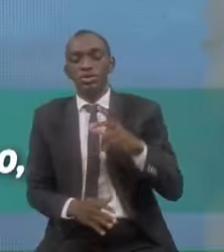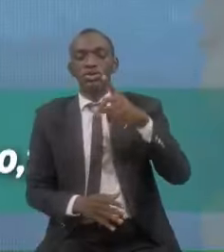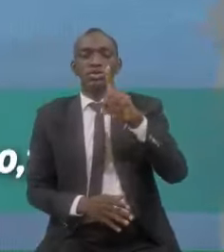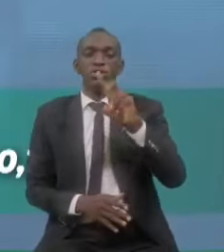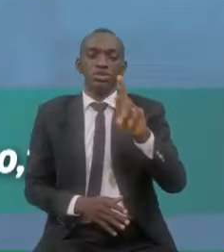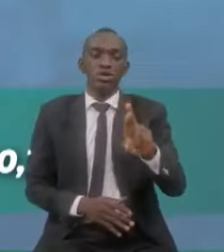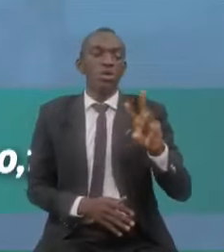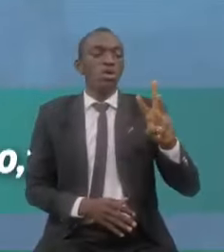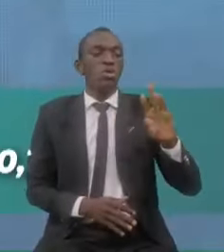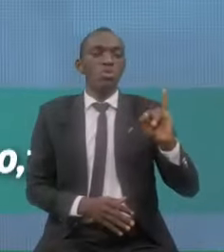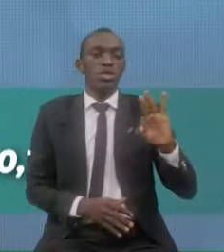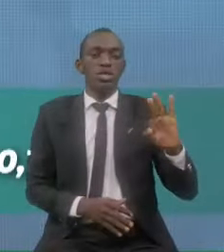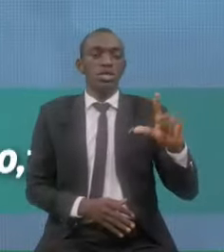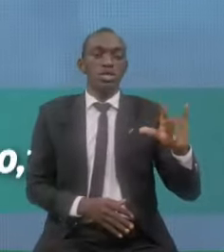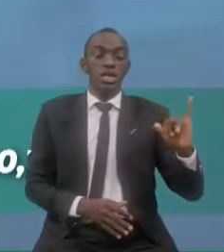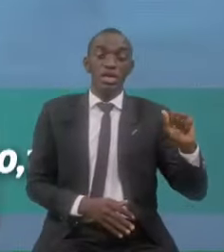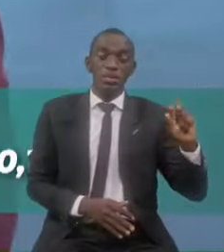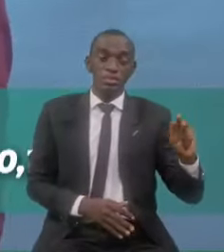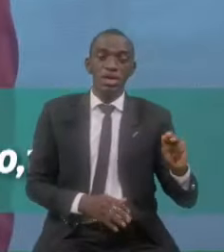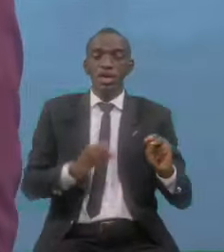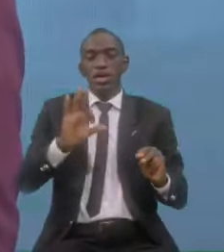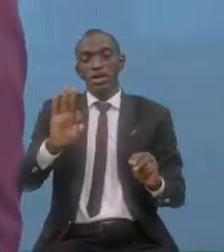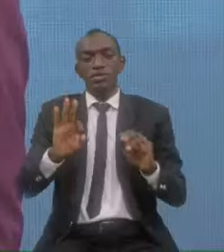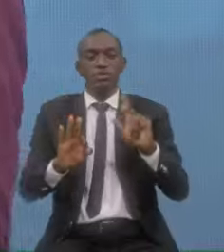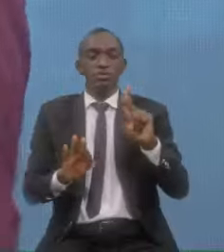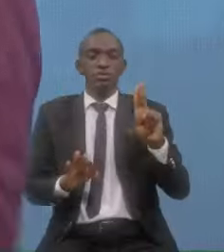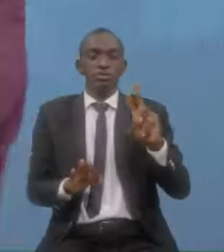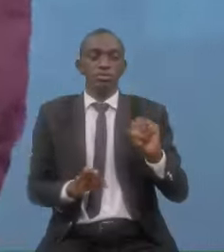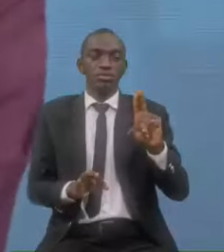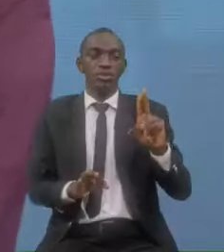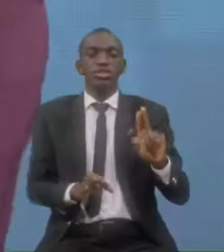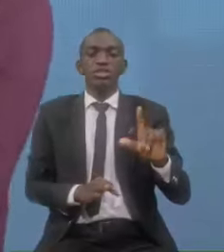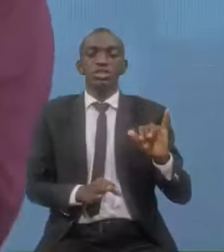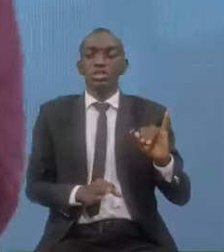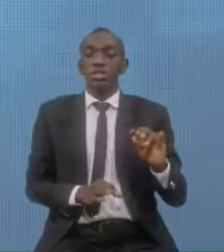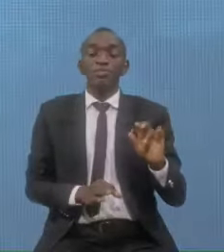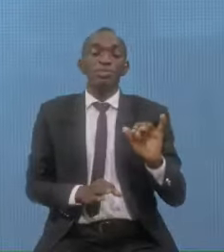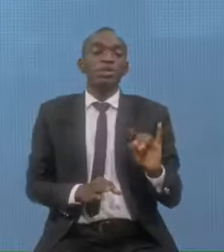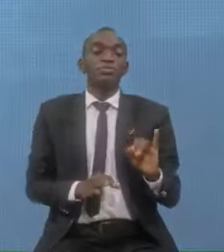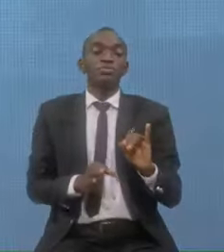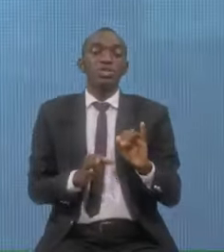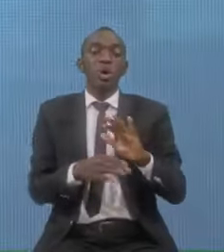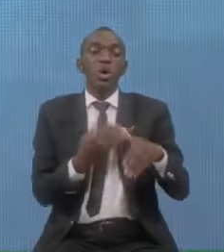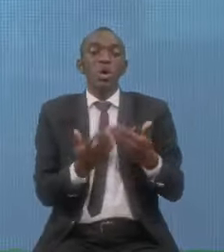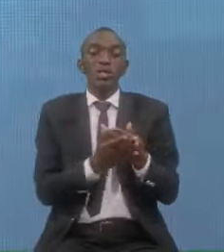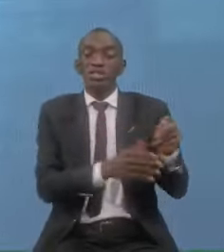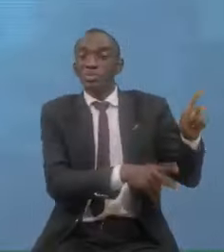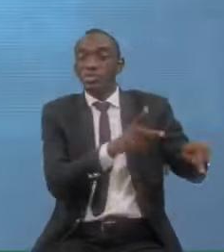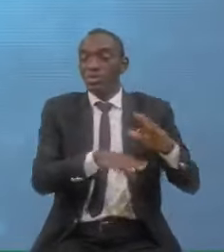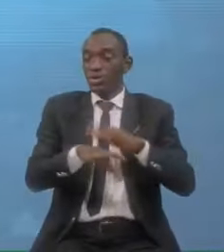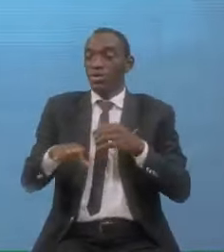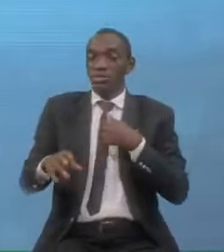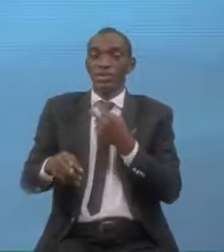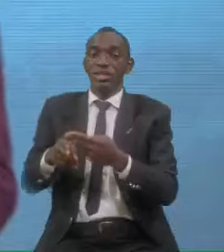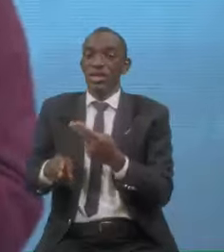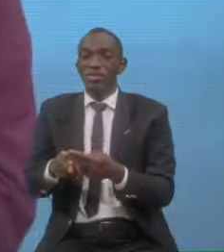know? All they know is what I say. All they know is the word I speak. And